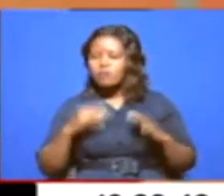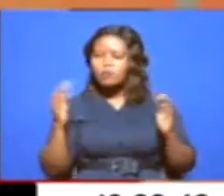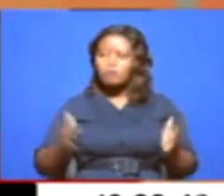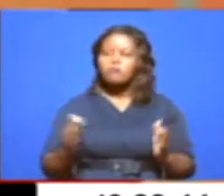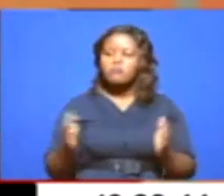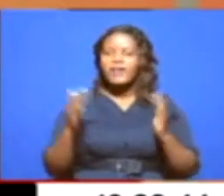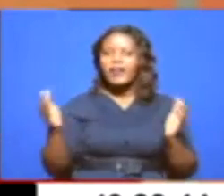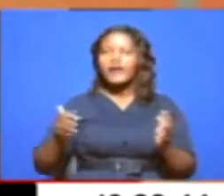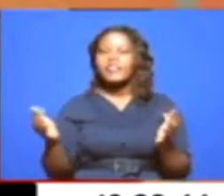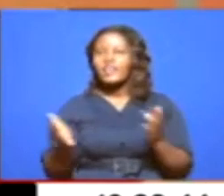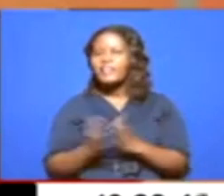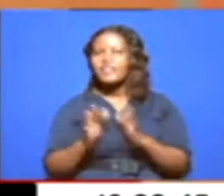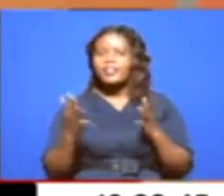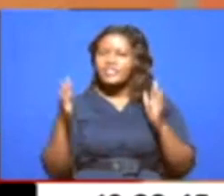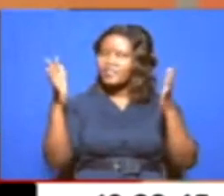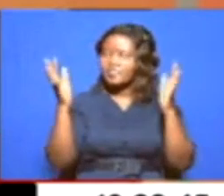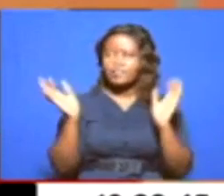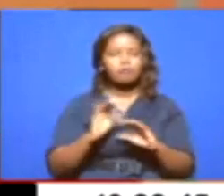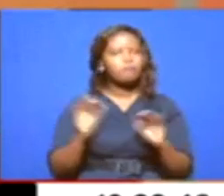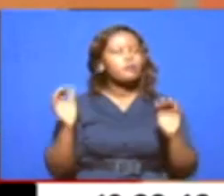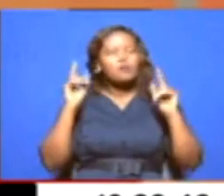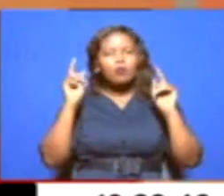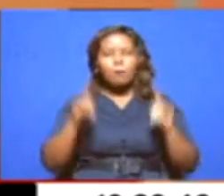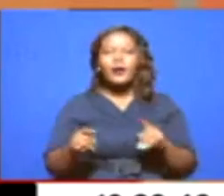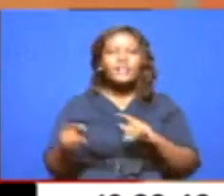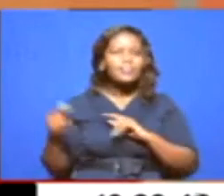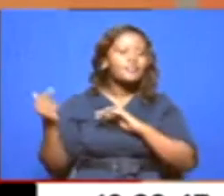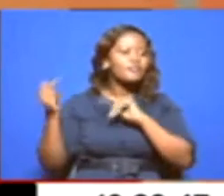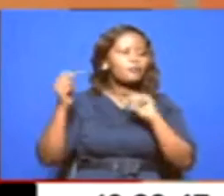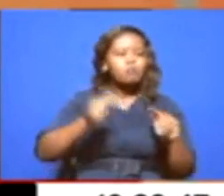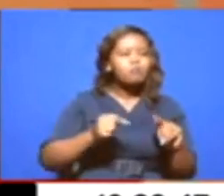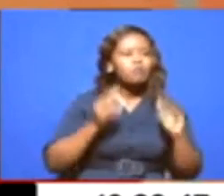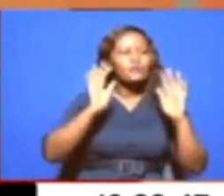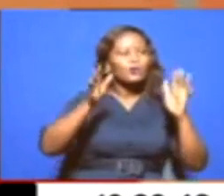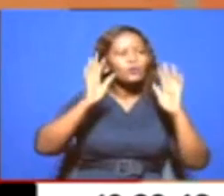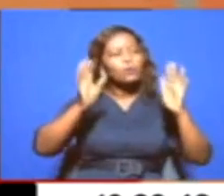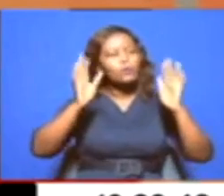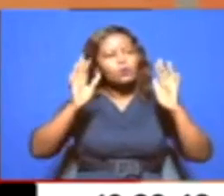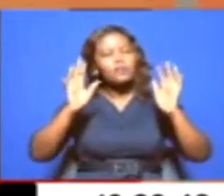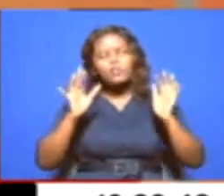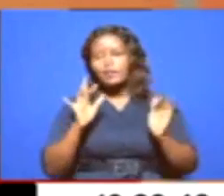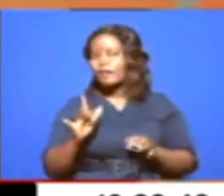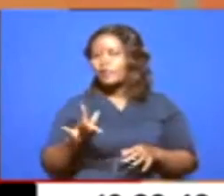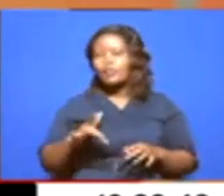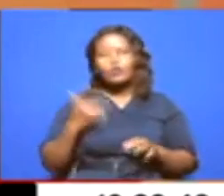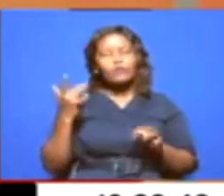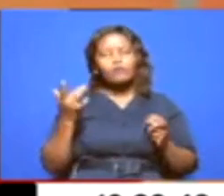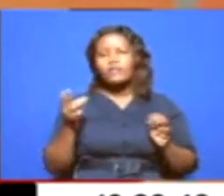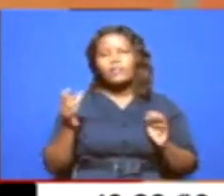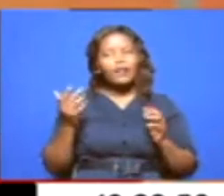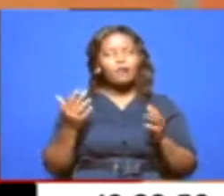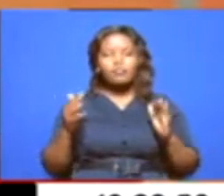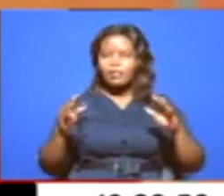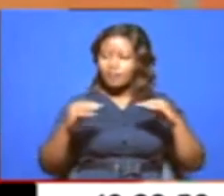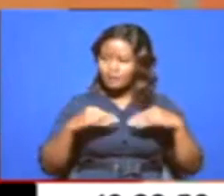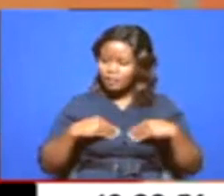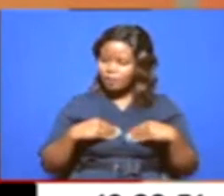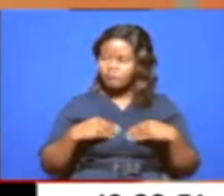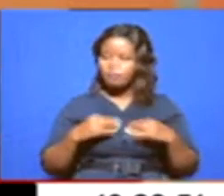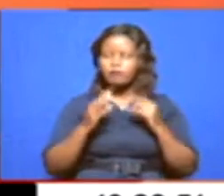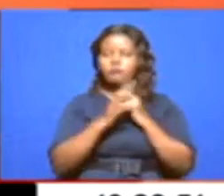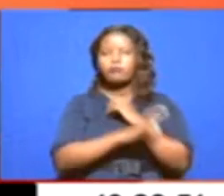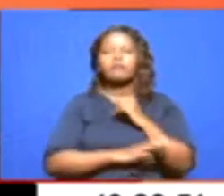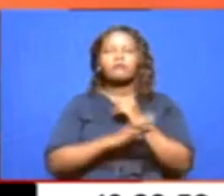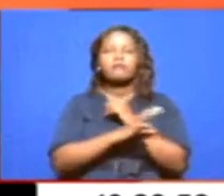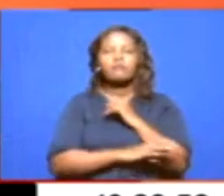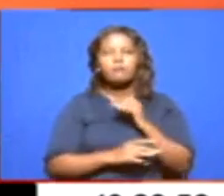We need to be there to encourage them, to cheer them, so that they can feel that they are really appreciated in the country. The other